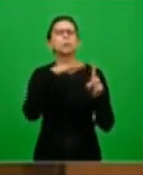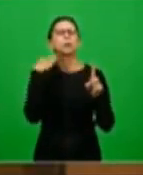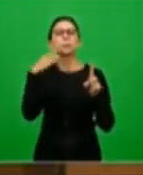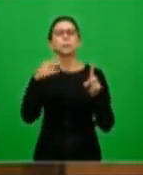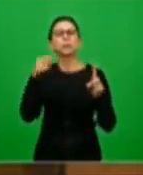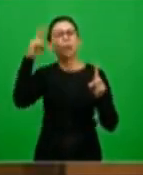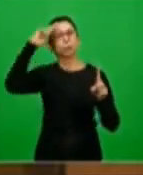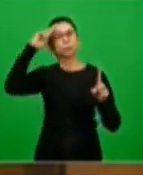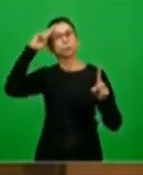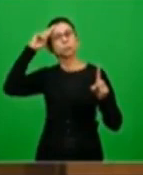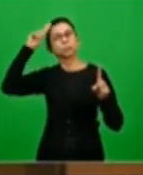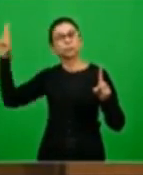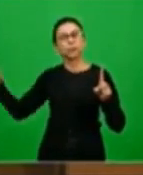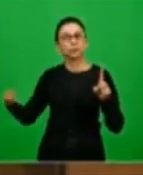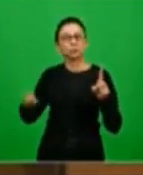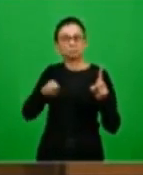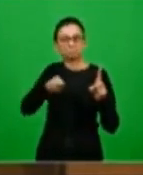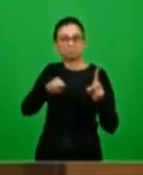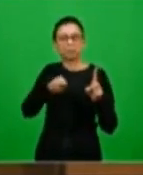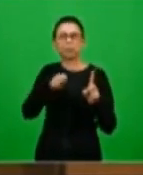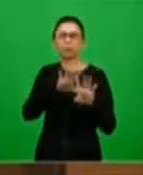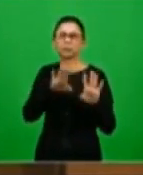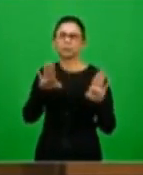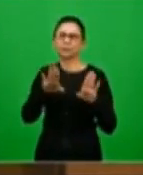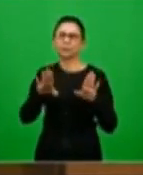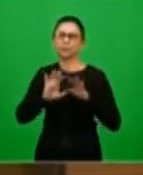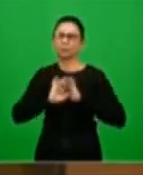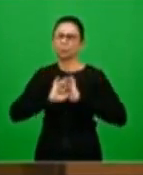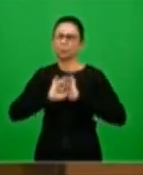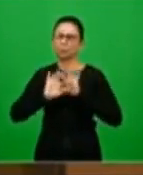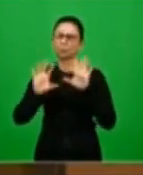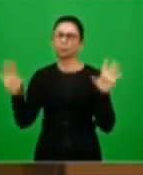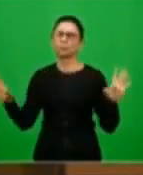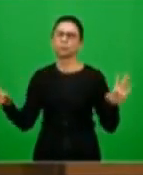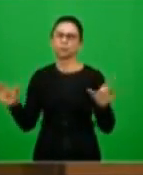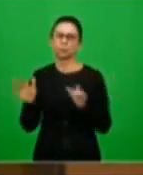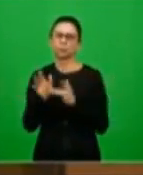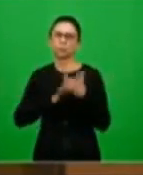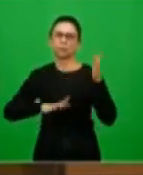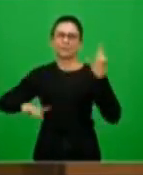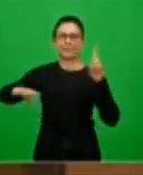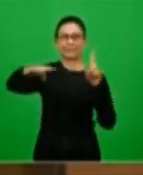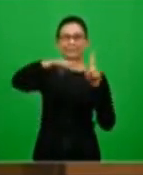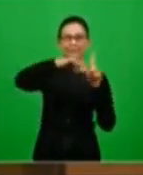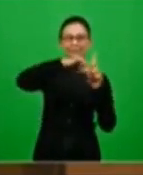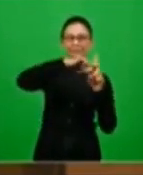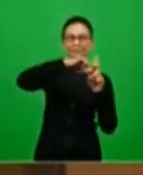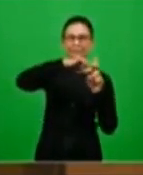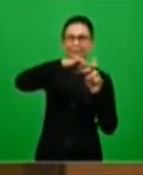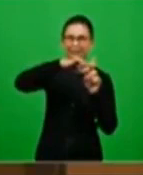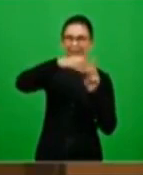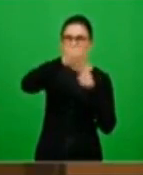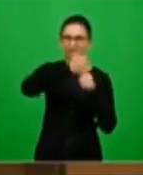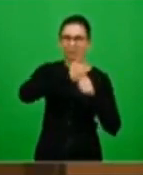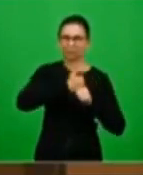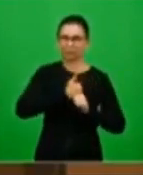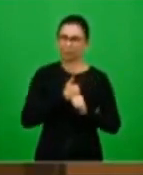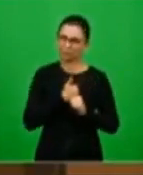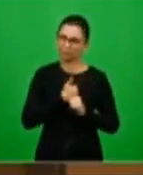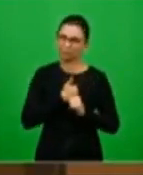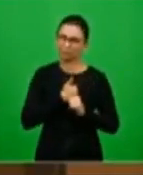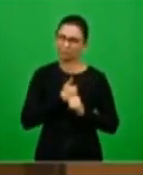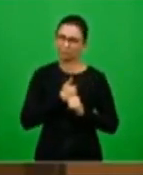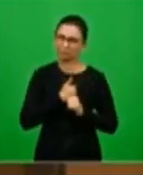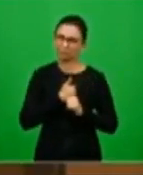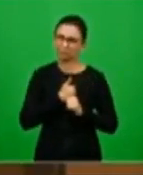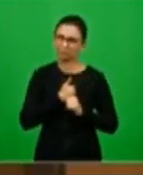the high ranks of the Jewish religion conspired against him. He went there because the pomerang was